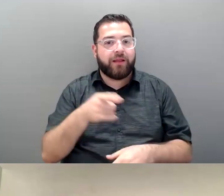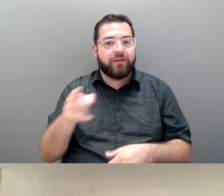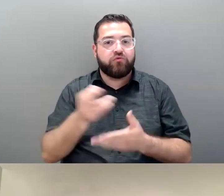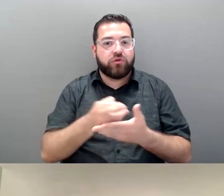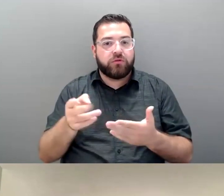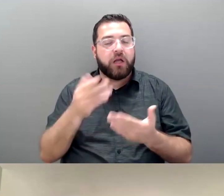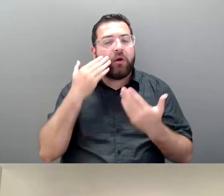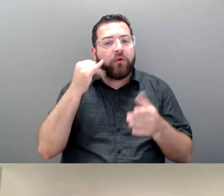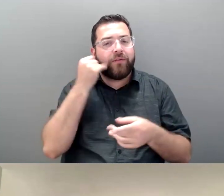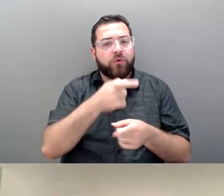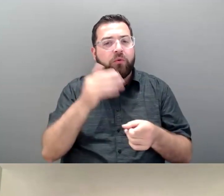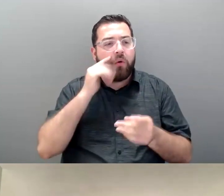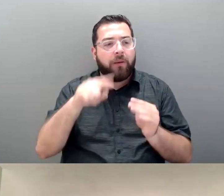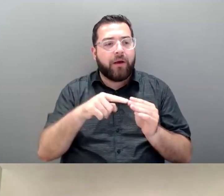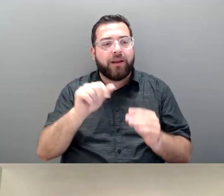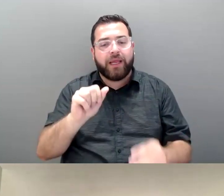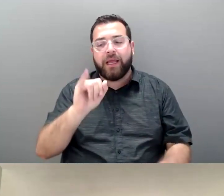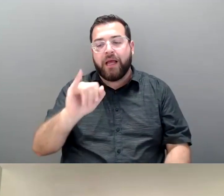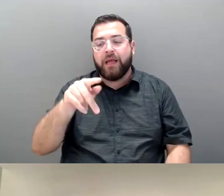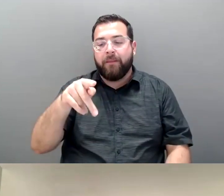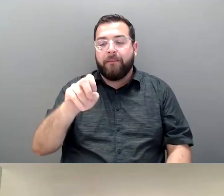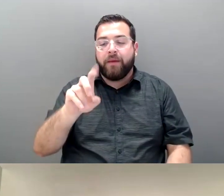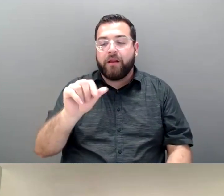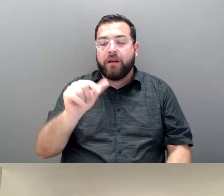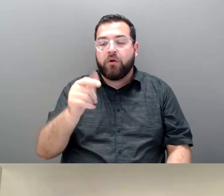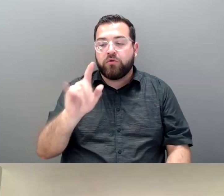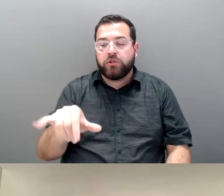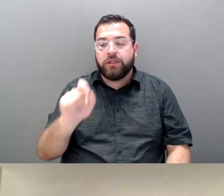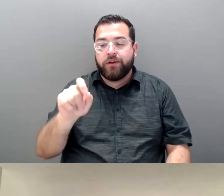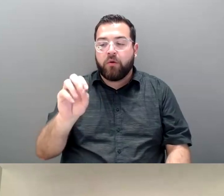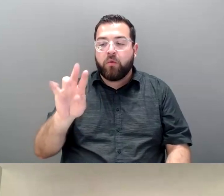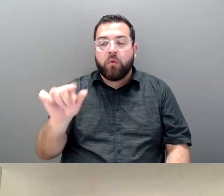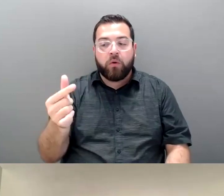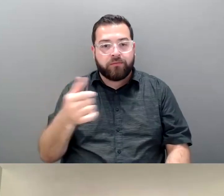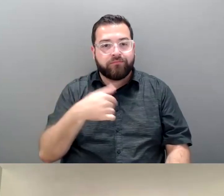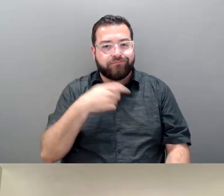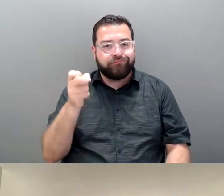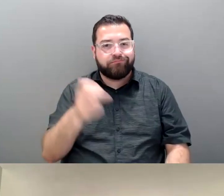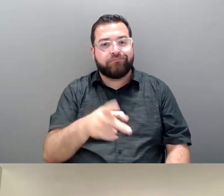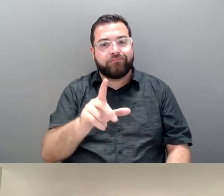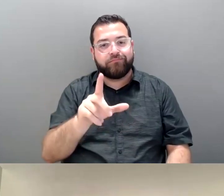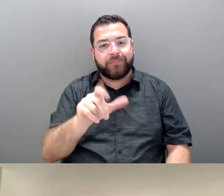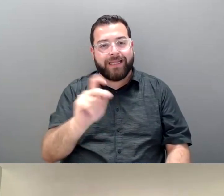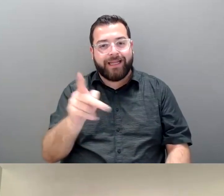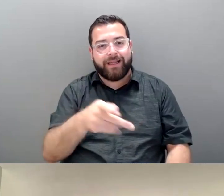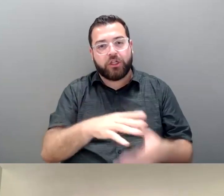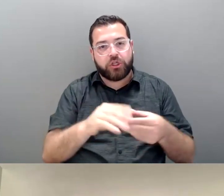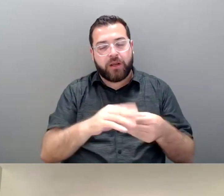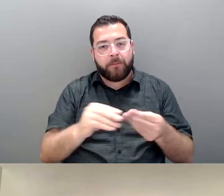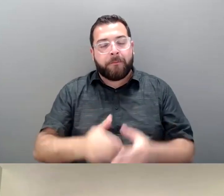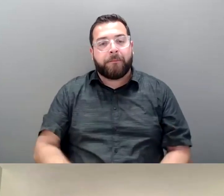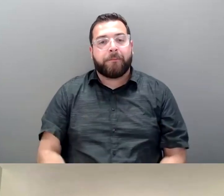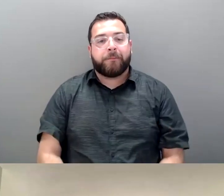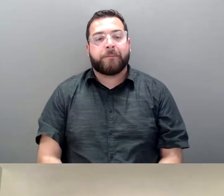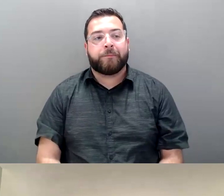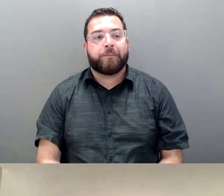about aipedagogy.org. I'm gonna put it in the chat right now. It is, and I can